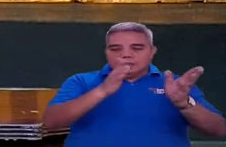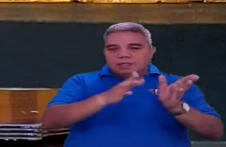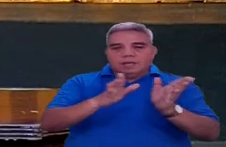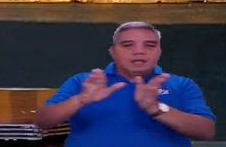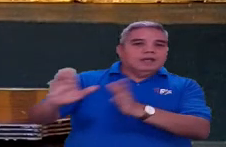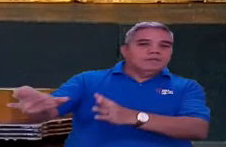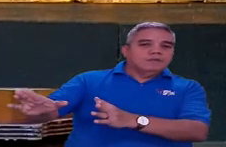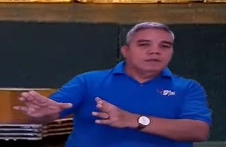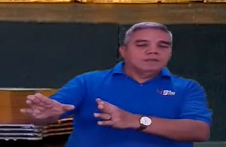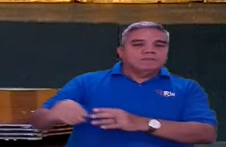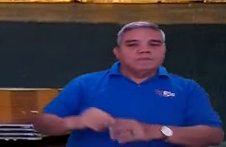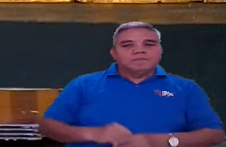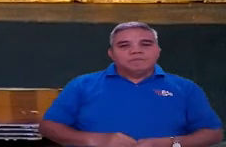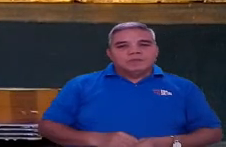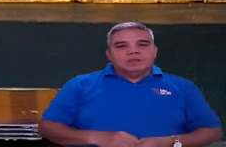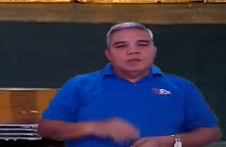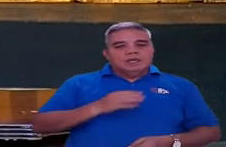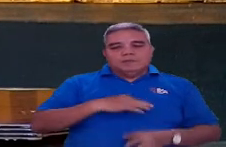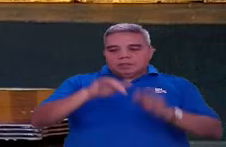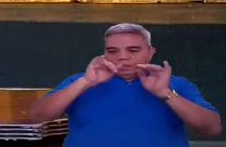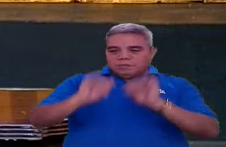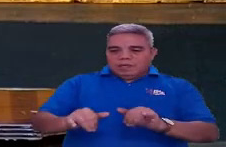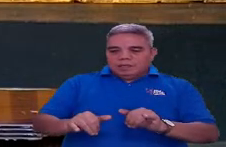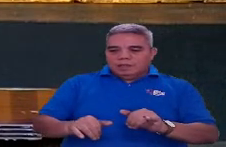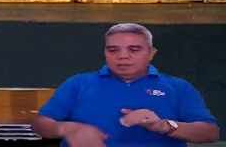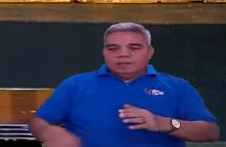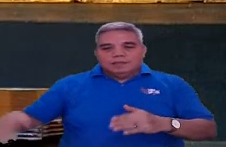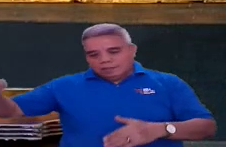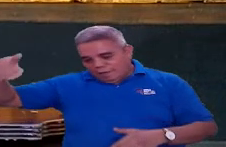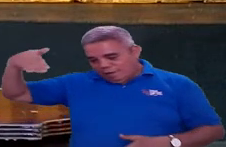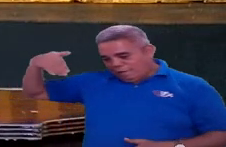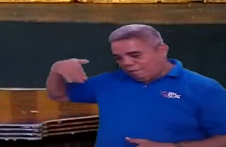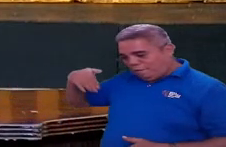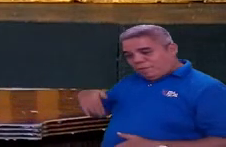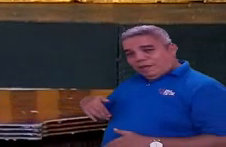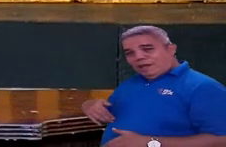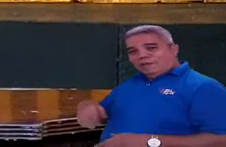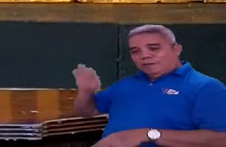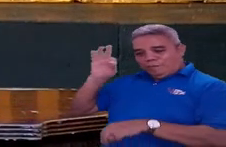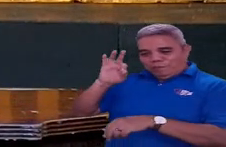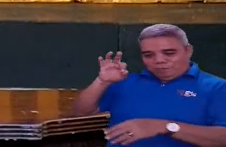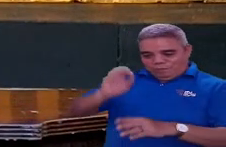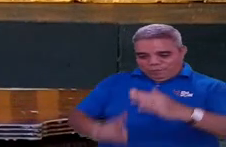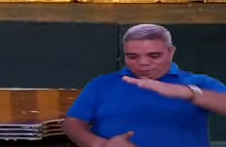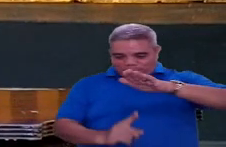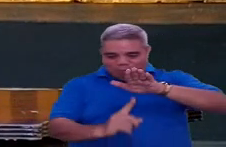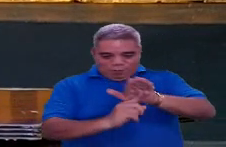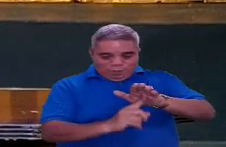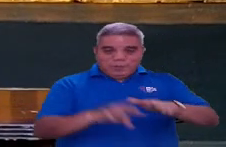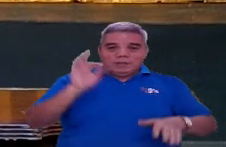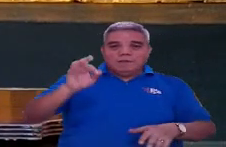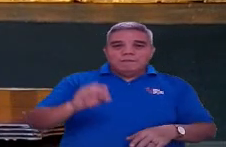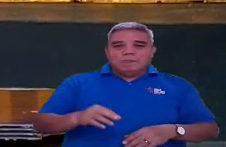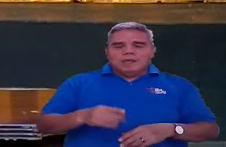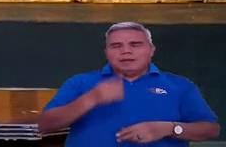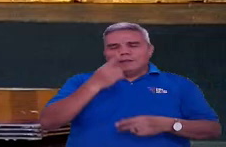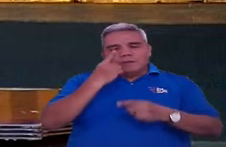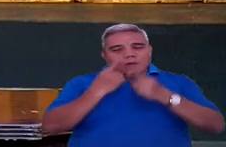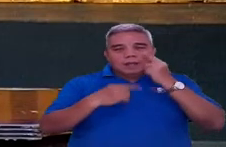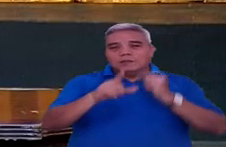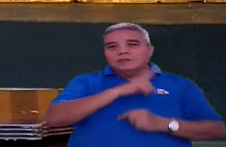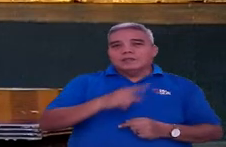left, mga kingsuran, I found myself kneeling at the back of, behind the pulpit, and crying to the